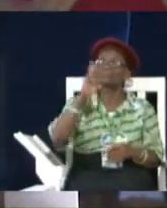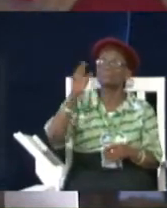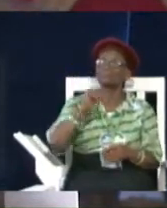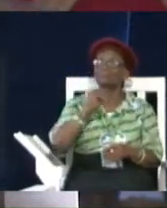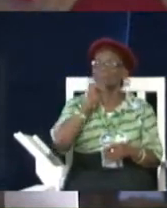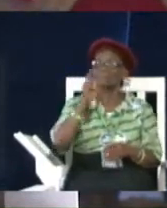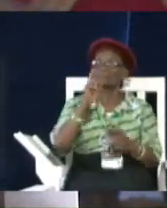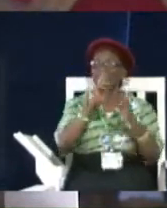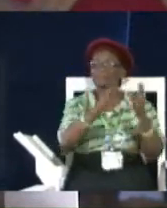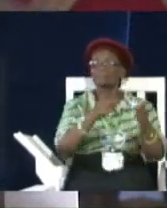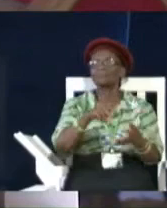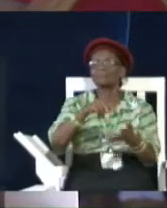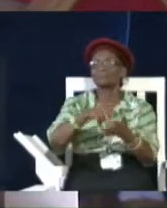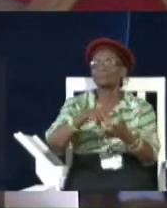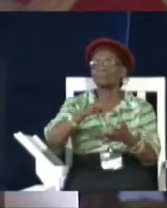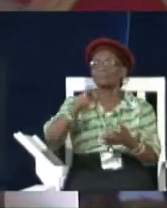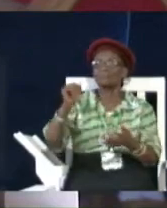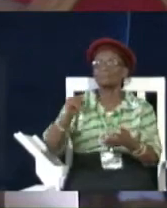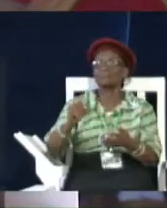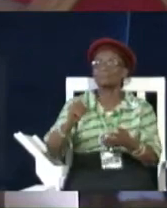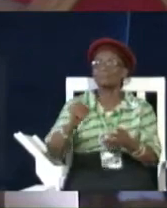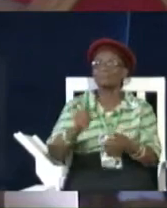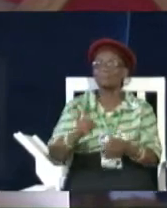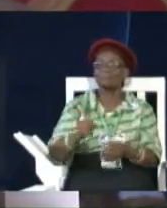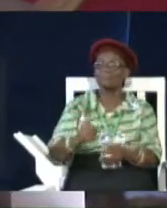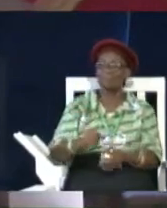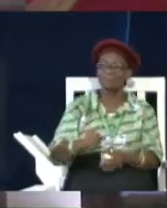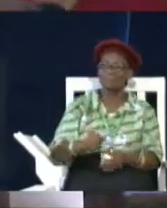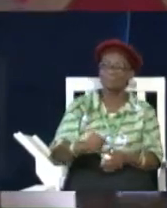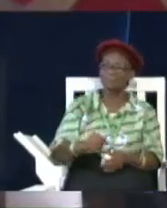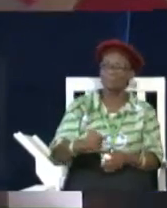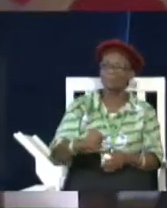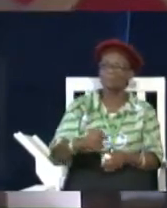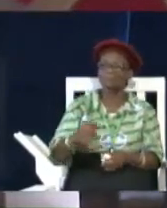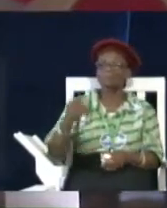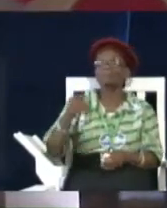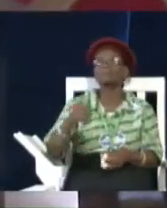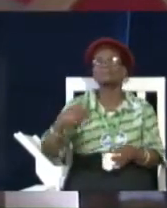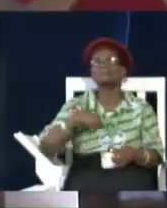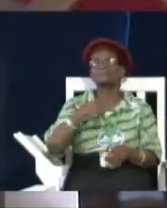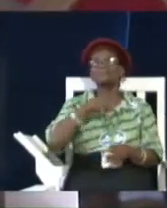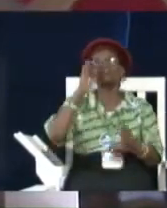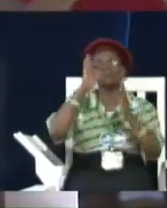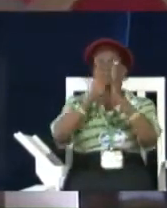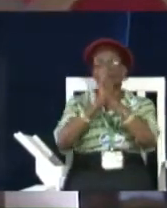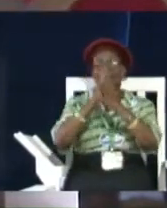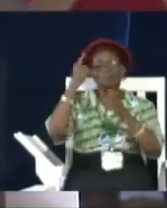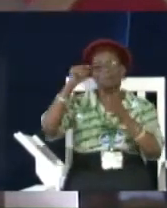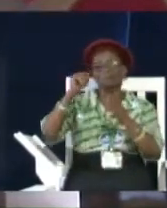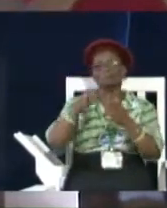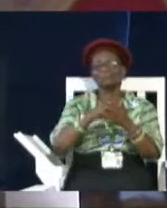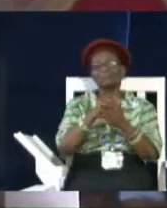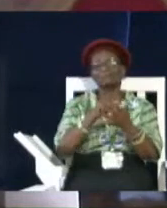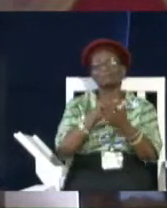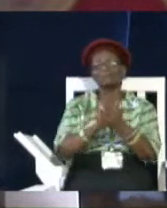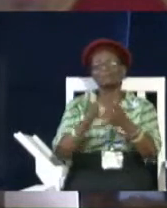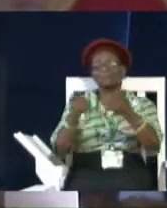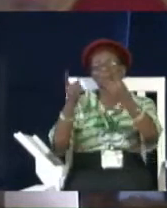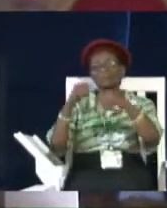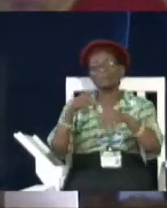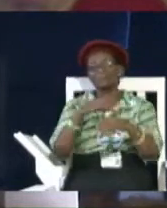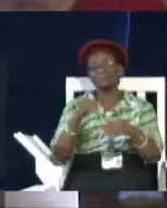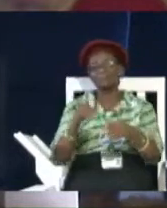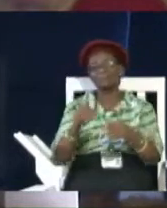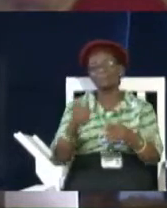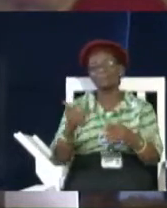will know you are not coming. We will pray for those who have come, and then the rest of us will continue. So